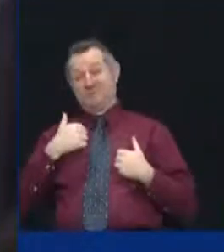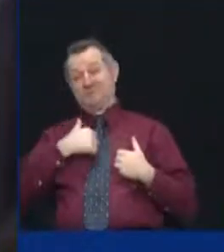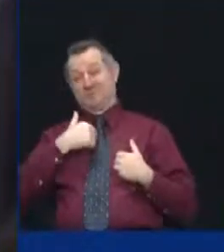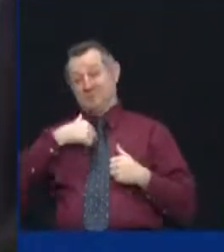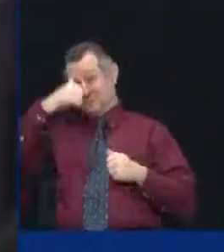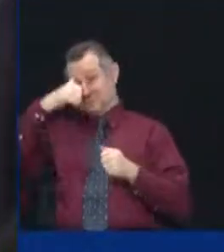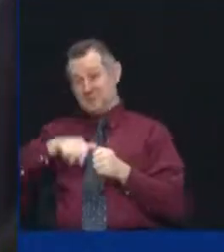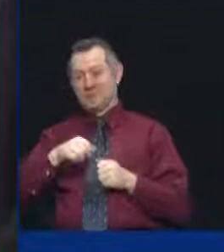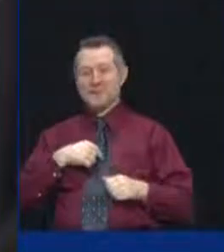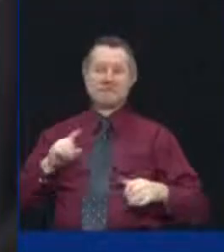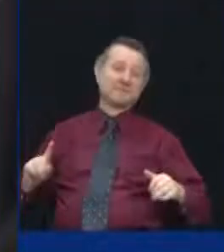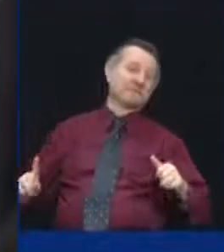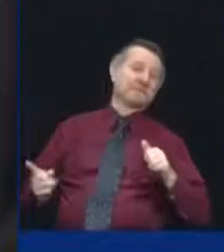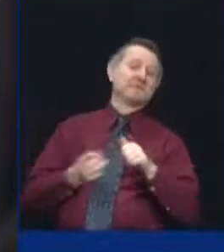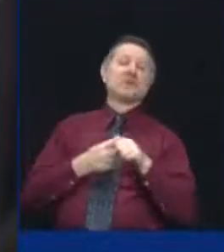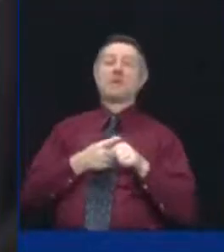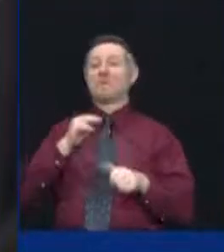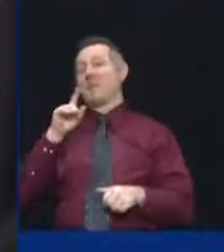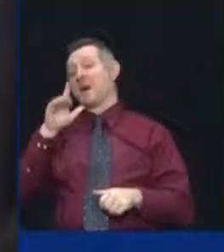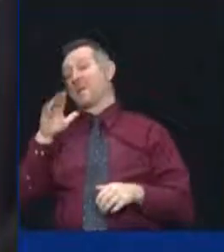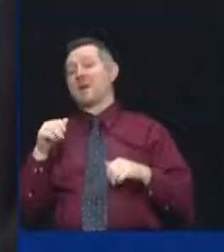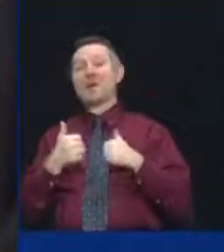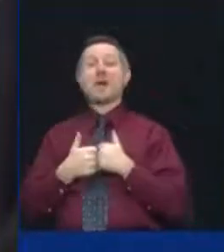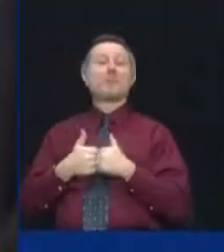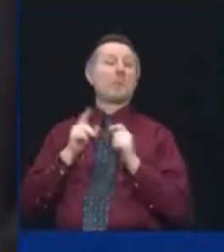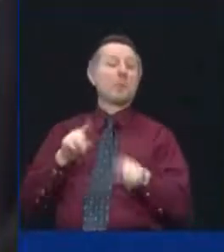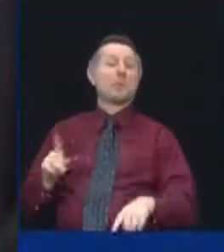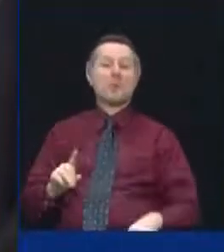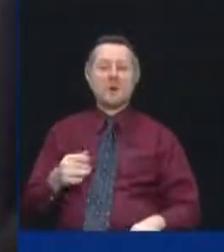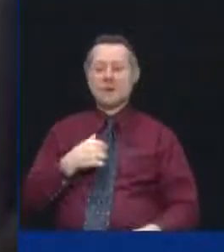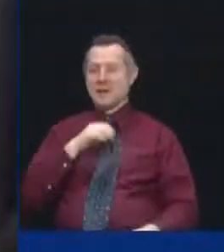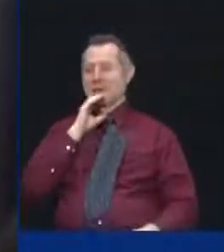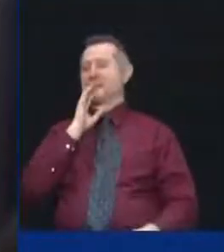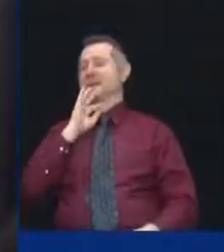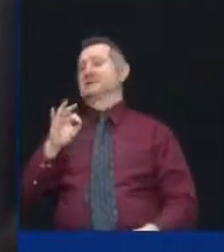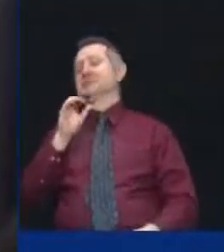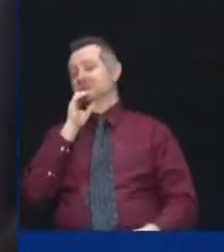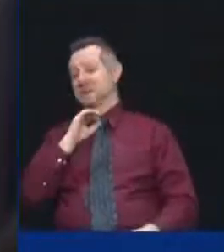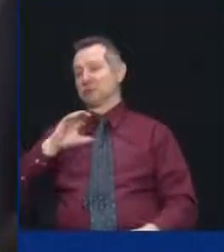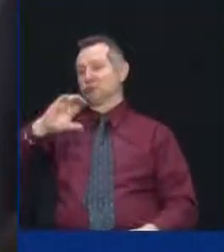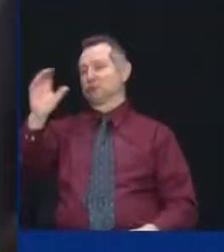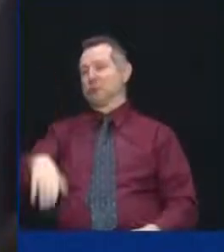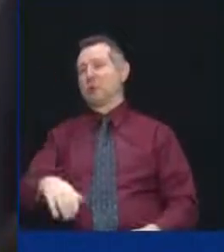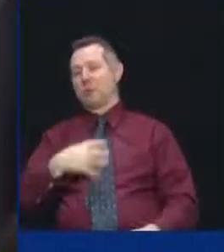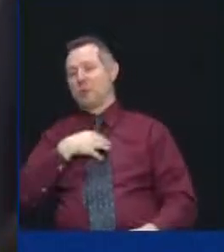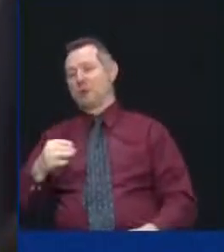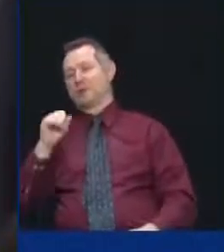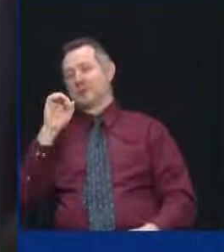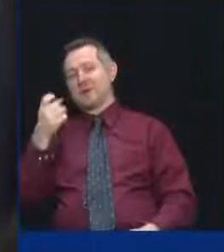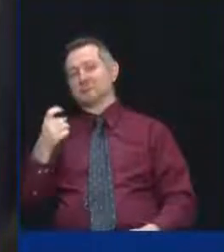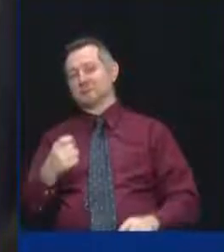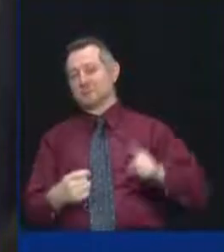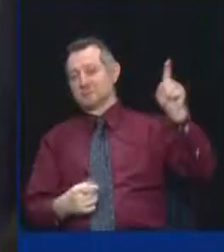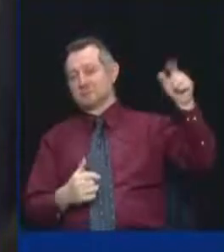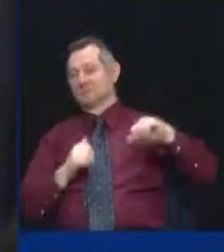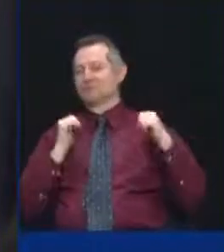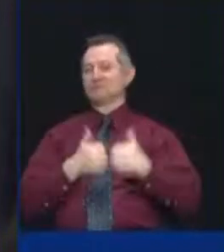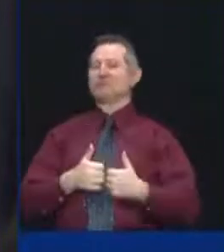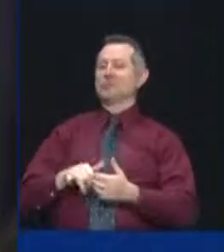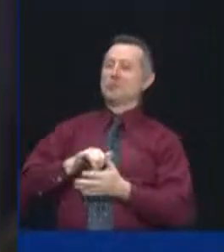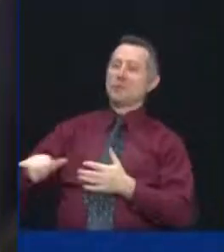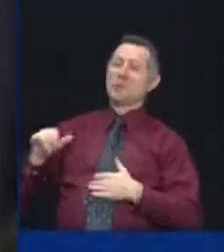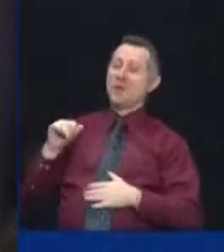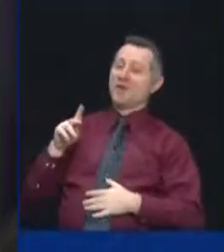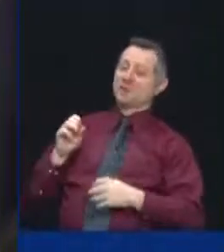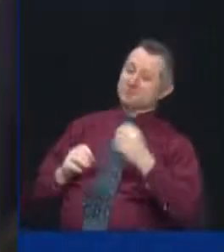my first Major League game when I was 9, Chicago White Sox against the Yankees. And you'll be happy to